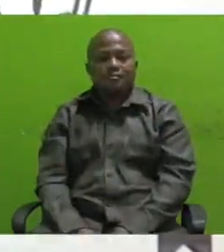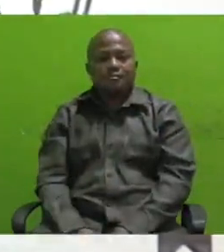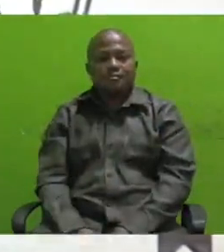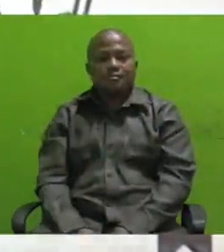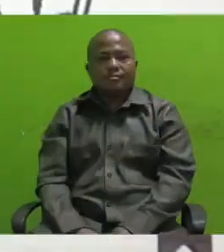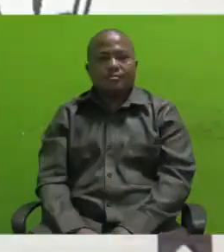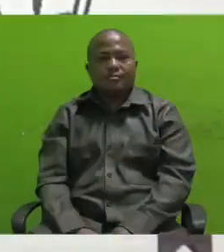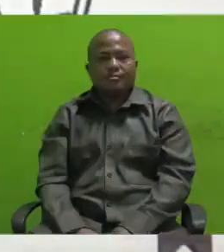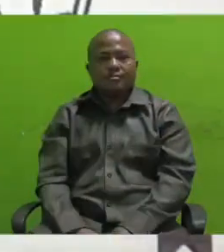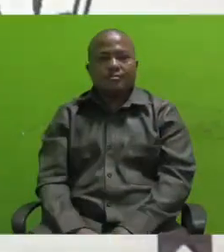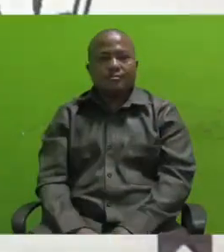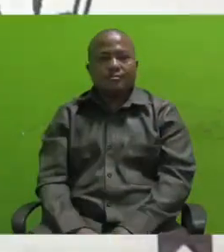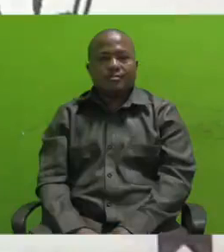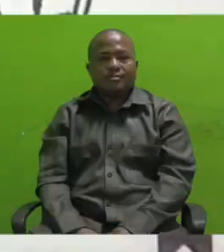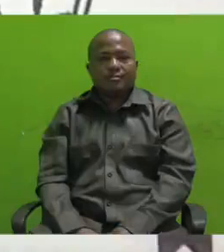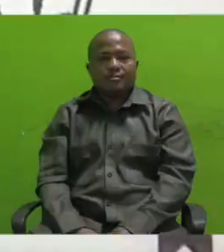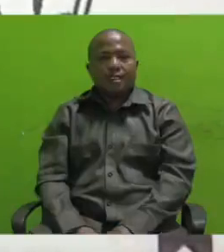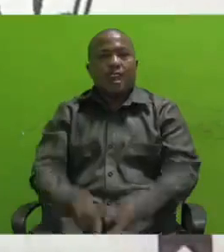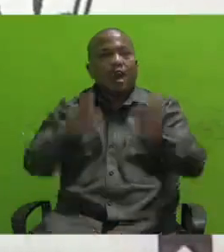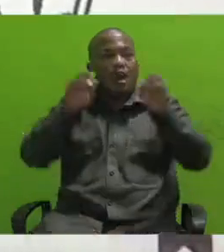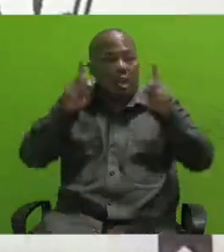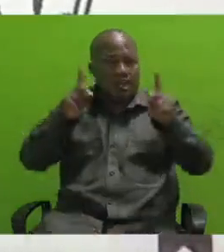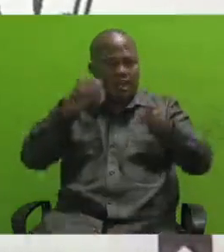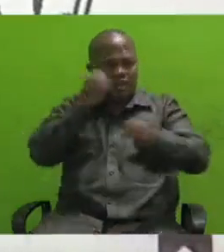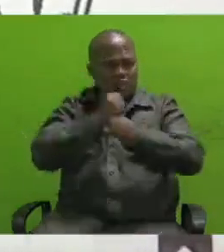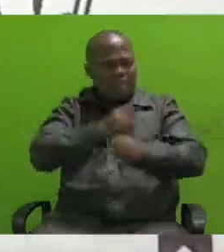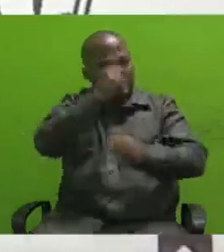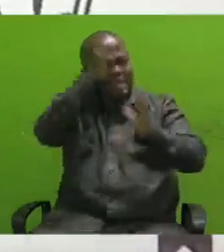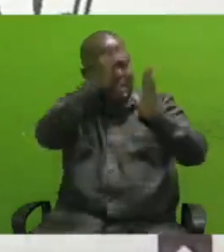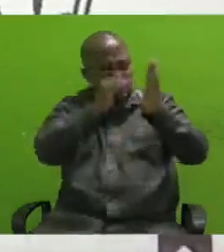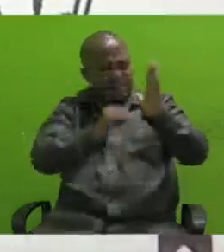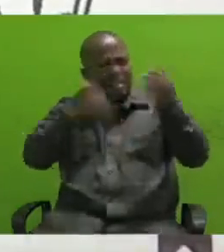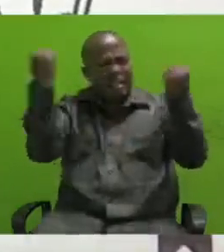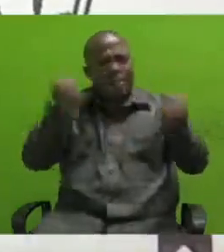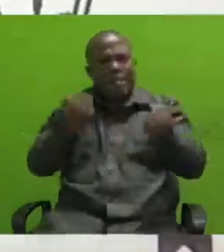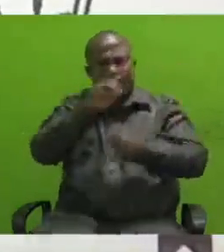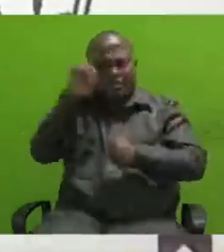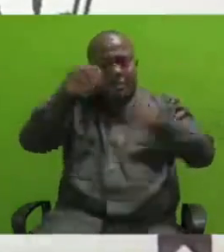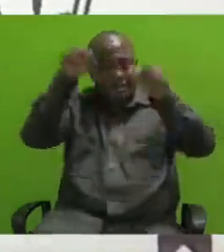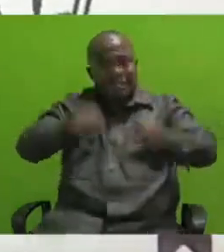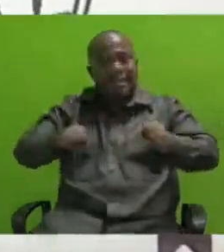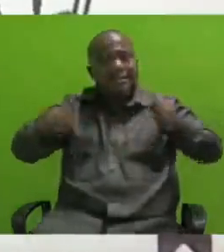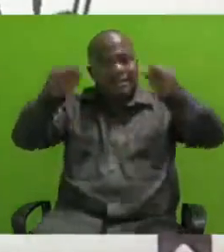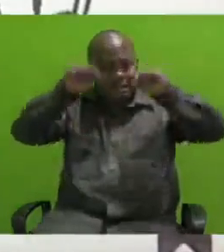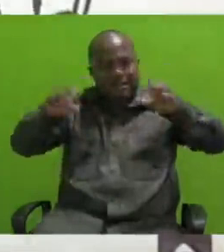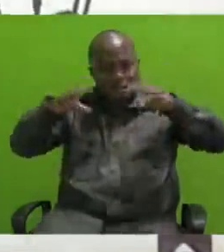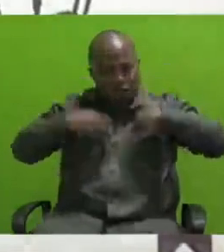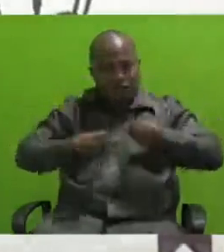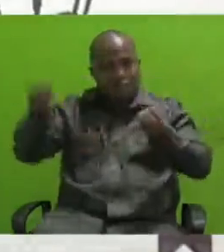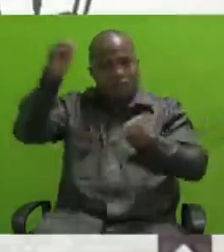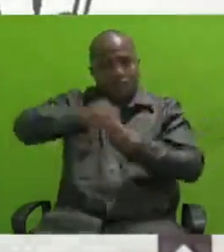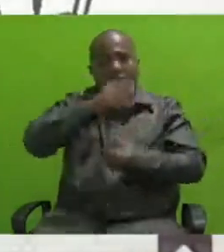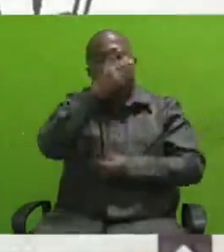Okay, so to make this expression a perfect square, we are just supposed to add 25, because 25